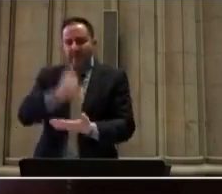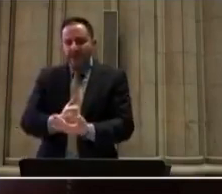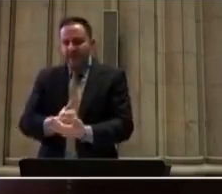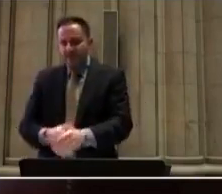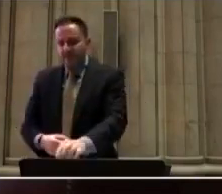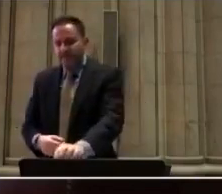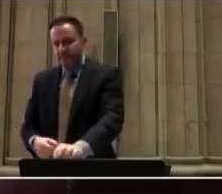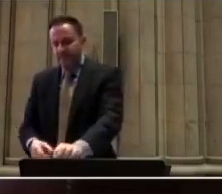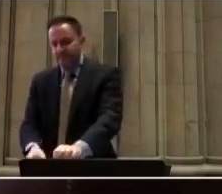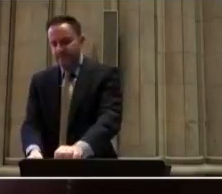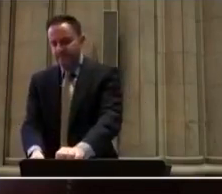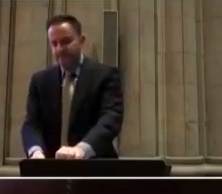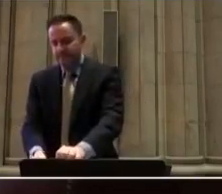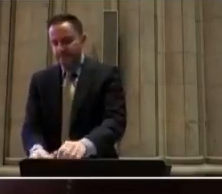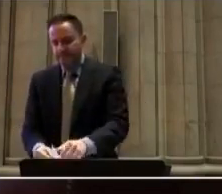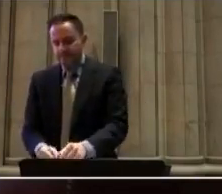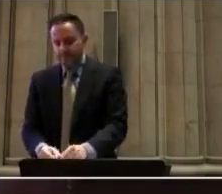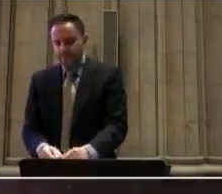Amen.